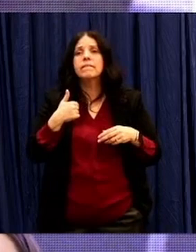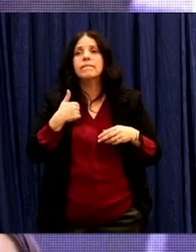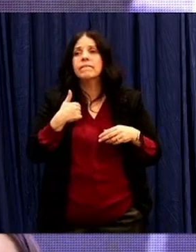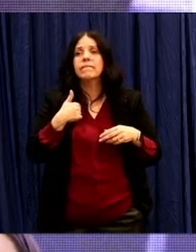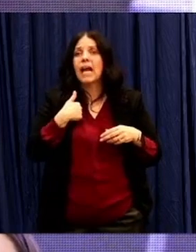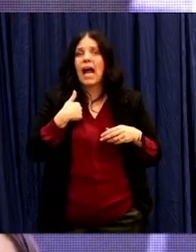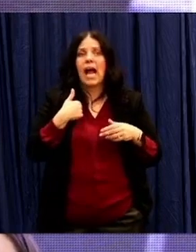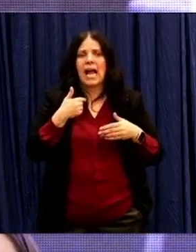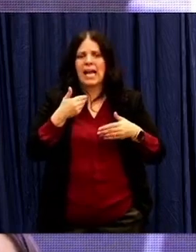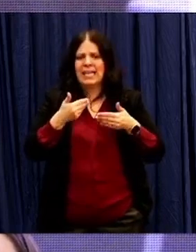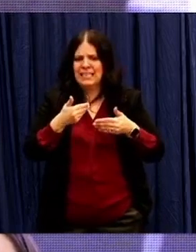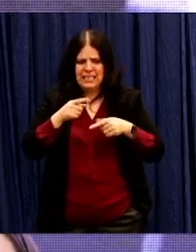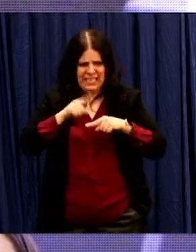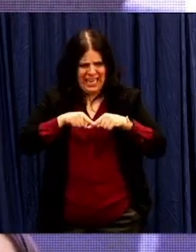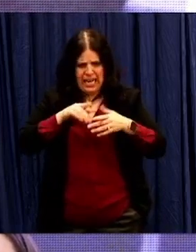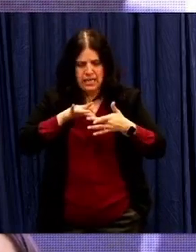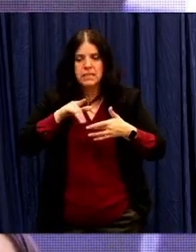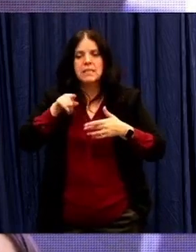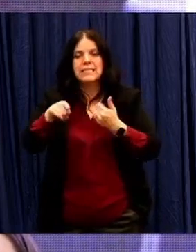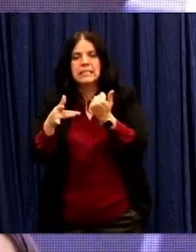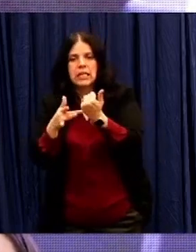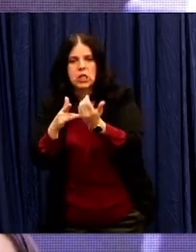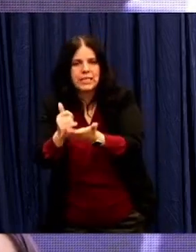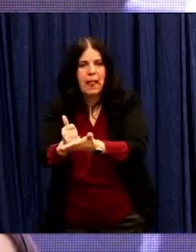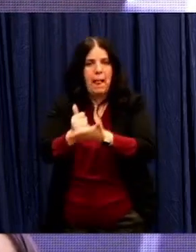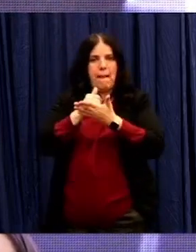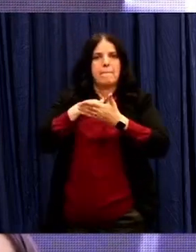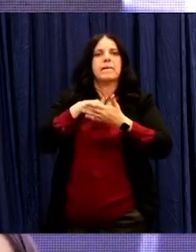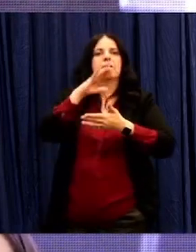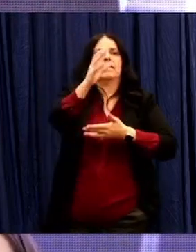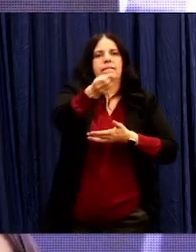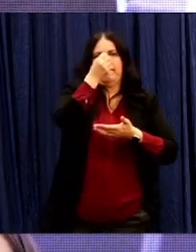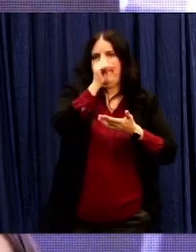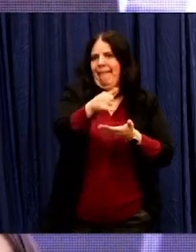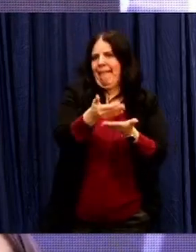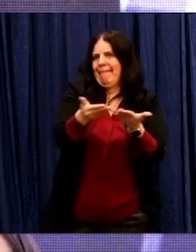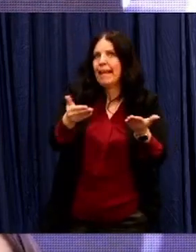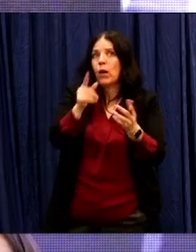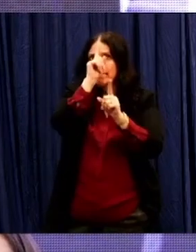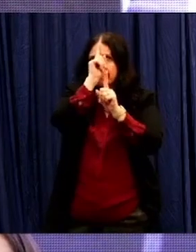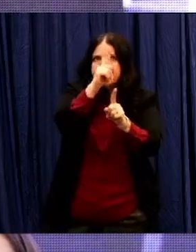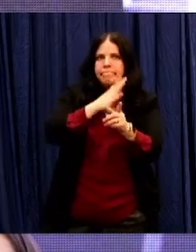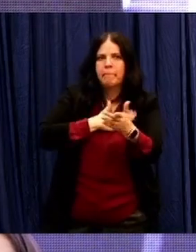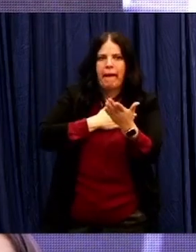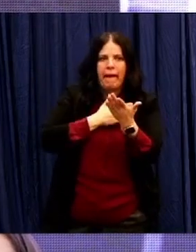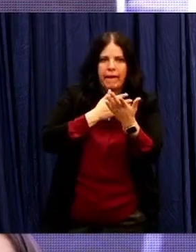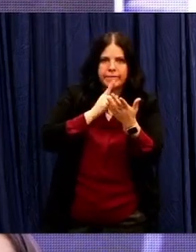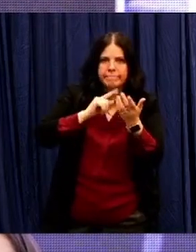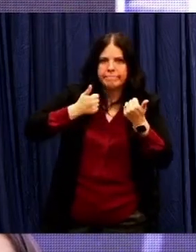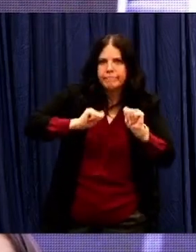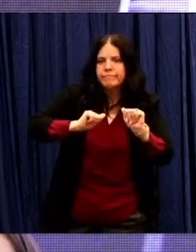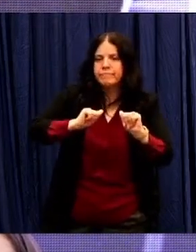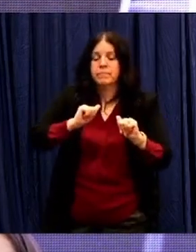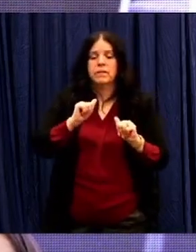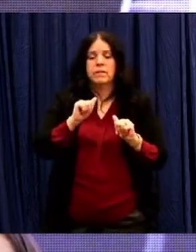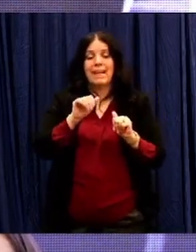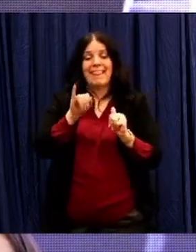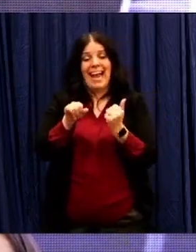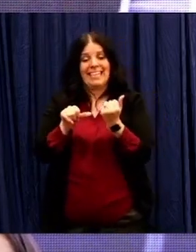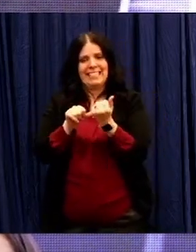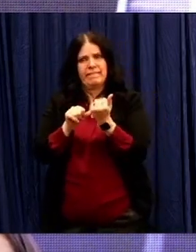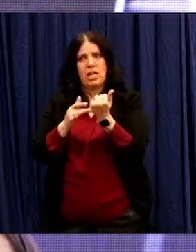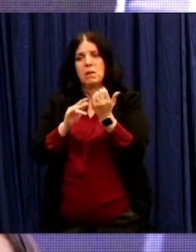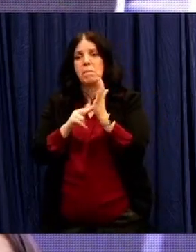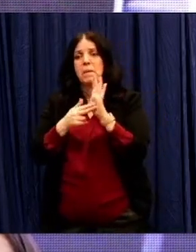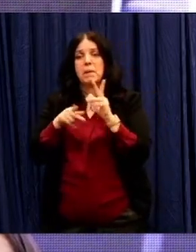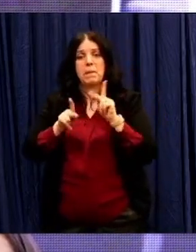to. So technology makes things easier. Assistive technology opens up possibilities for